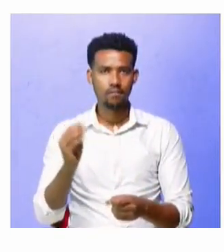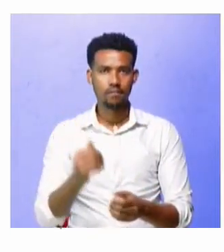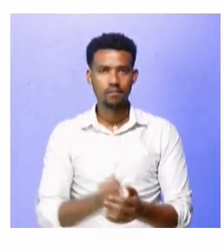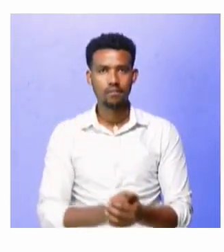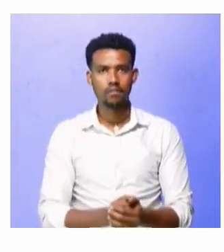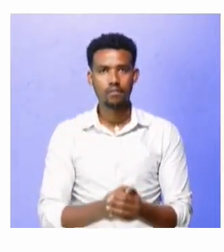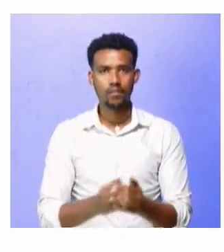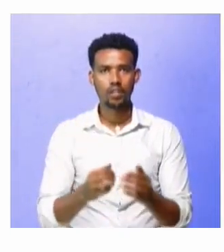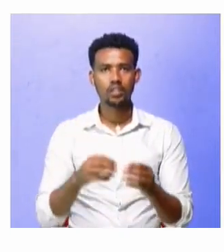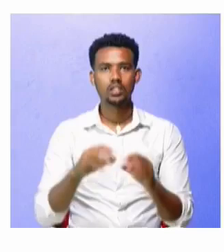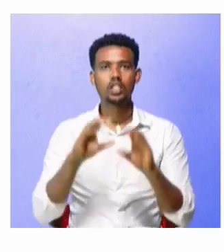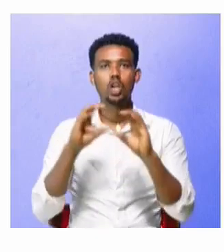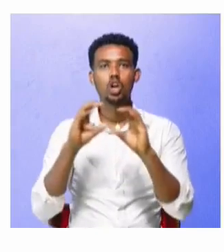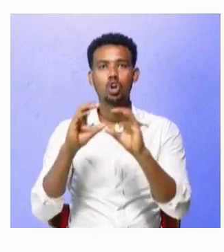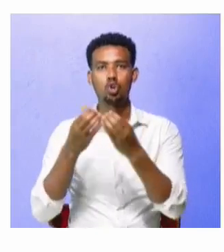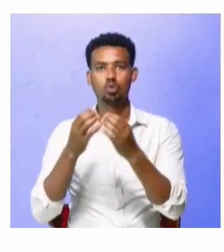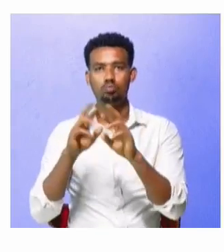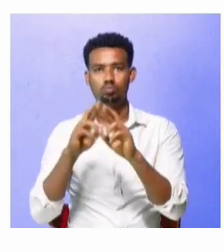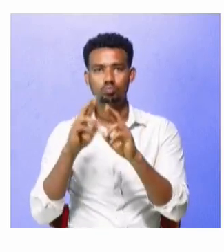the room.